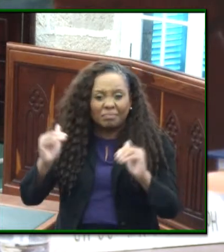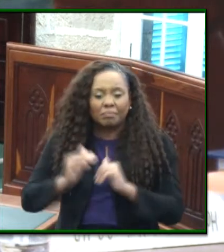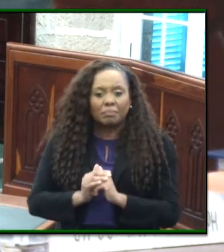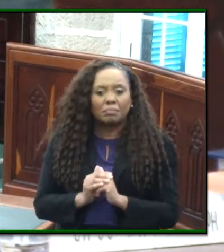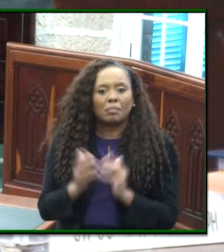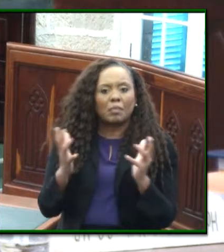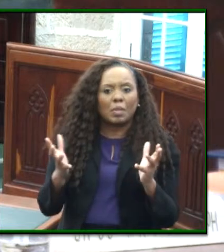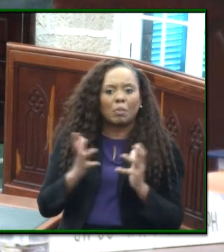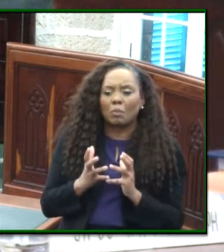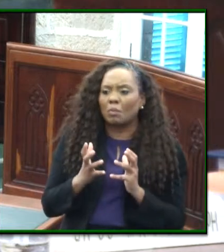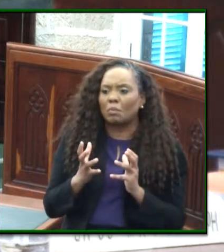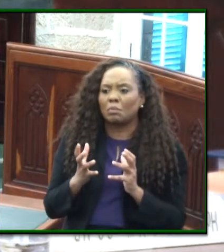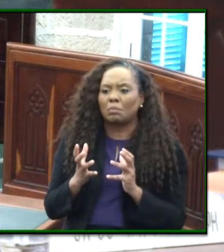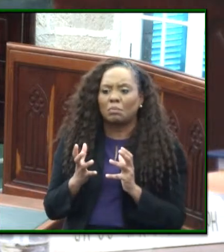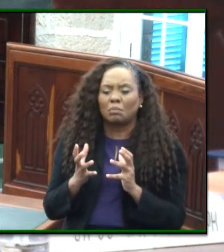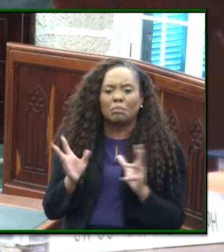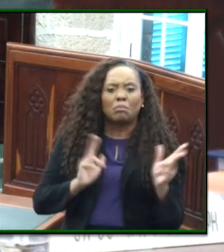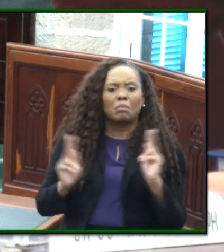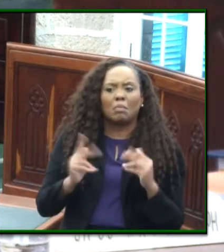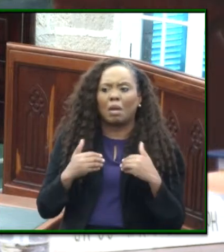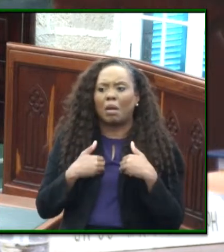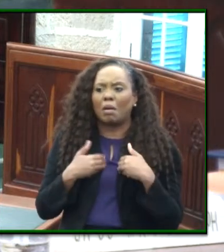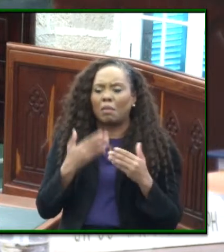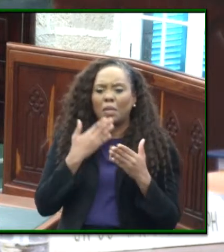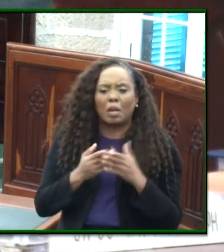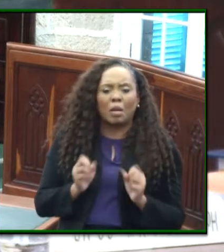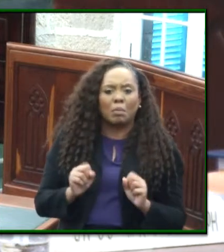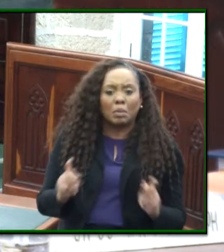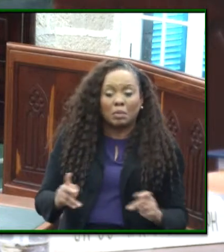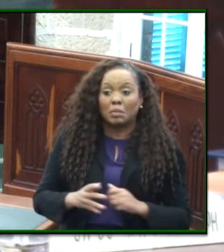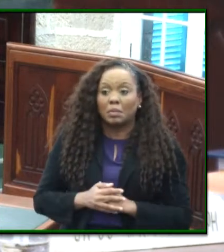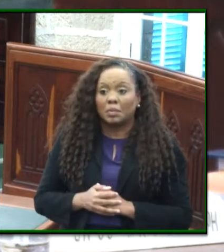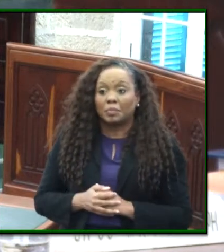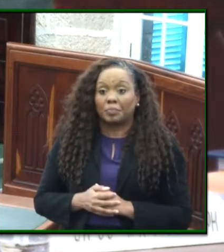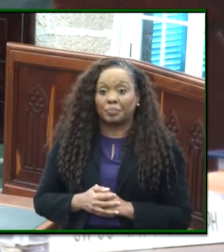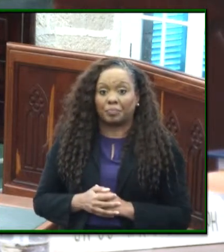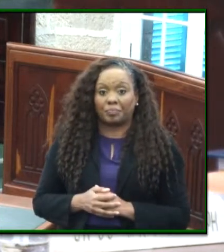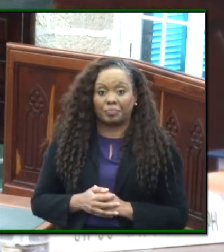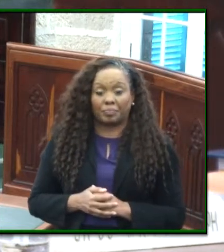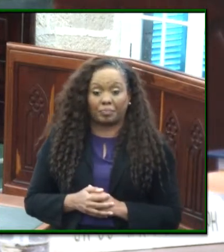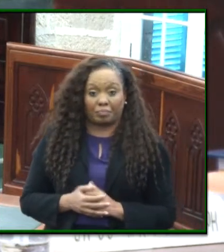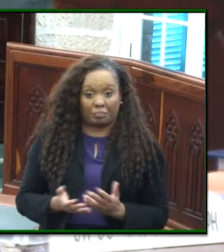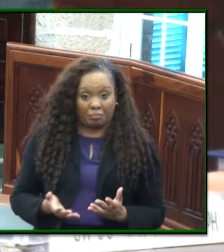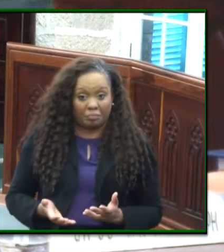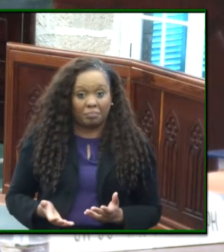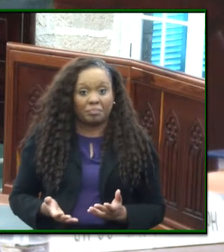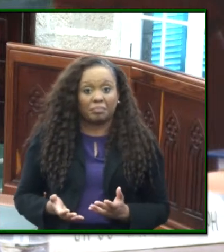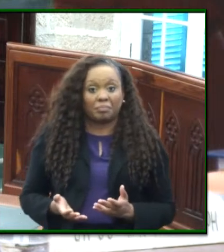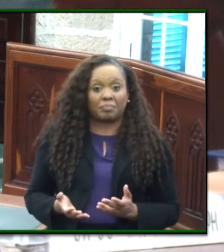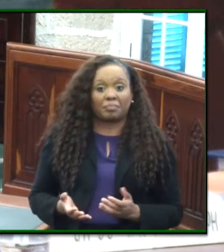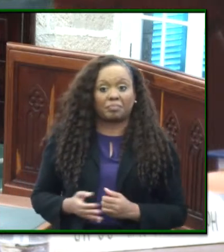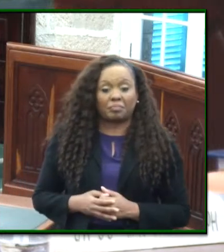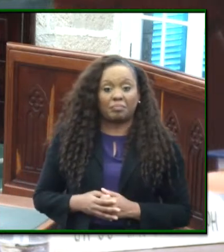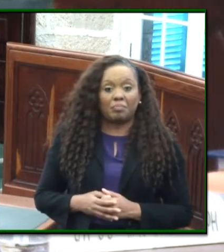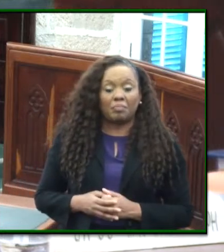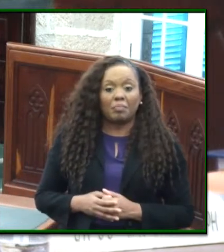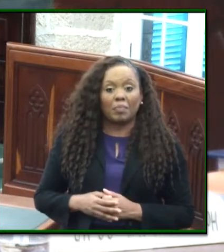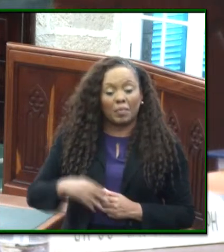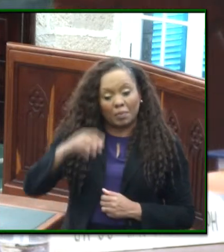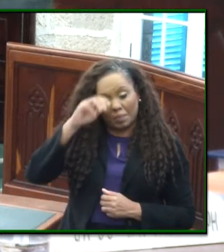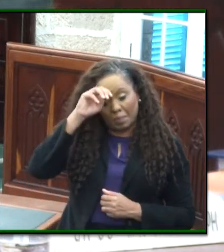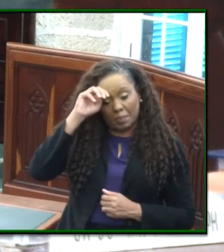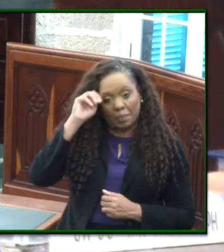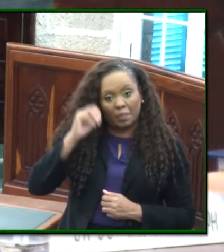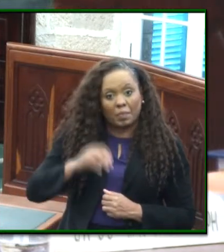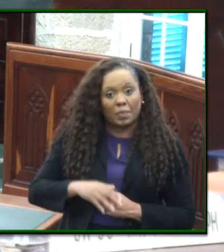them a different light. And we find ourselves in a situation in that particular part of my constituency again, where it is being